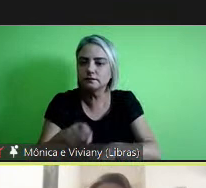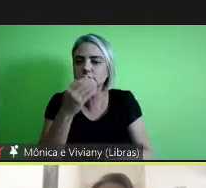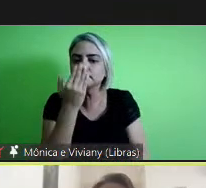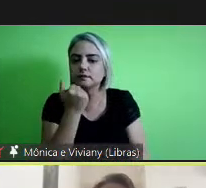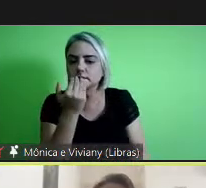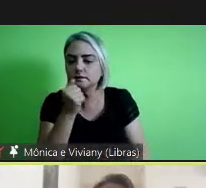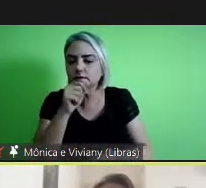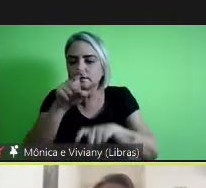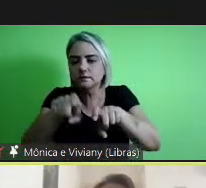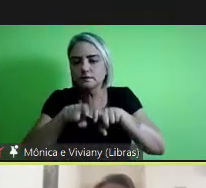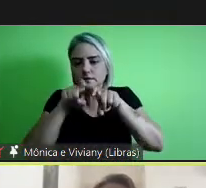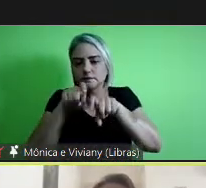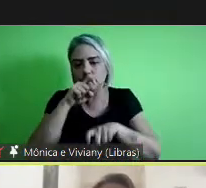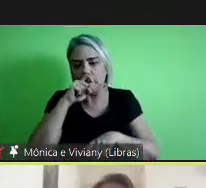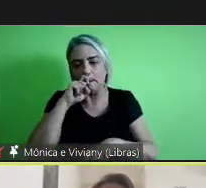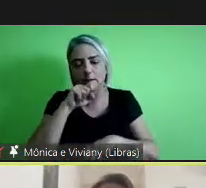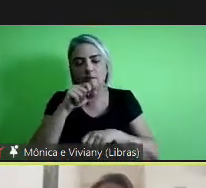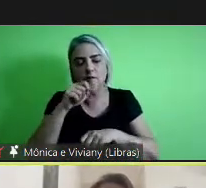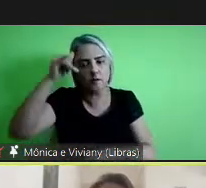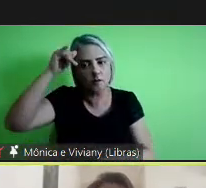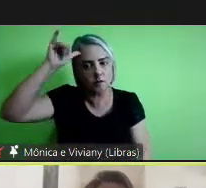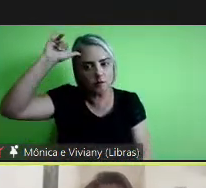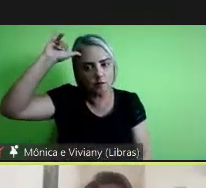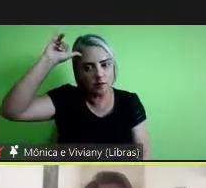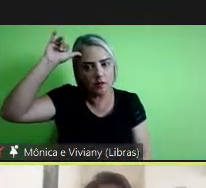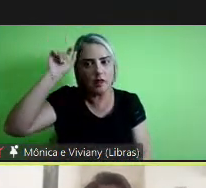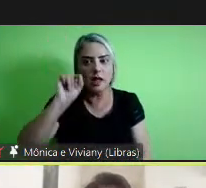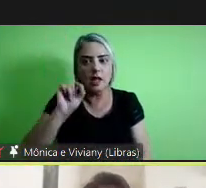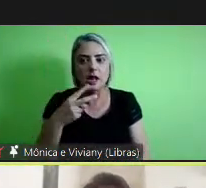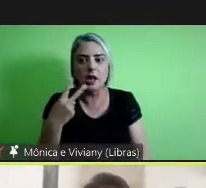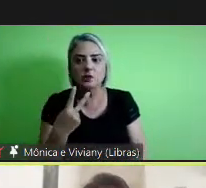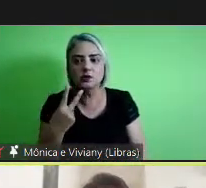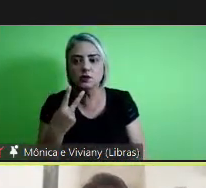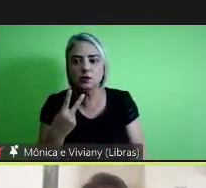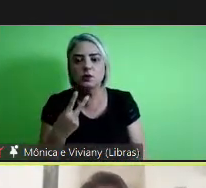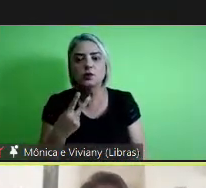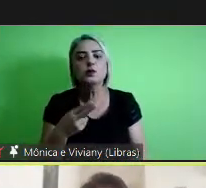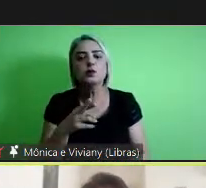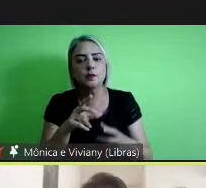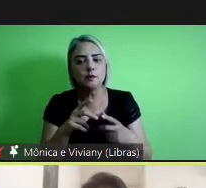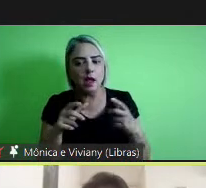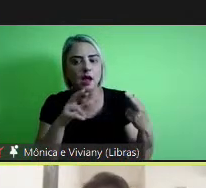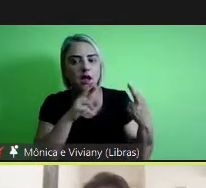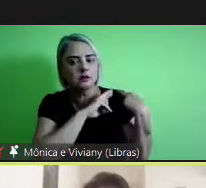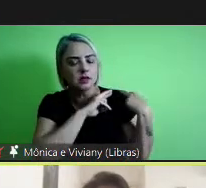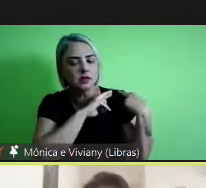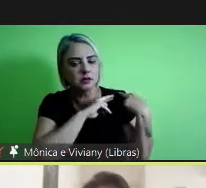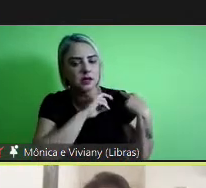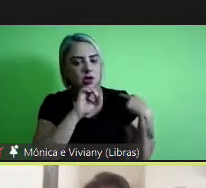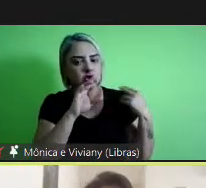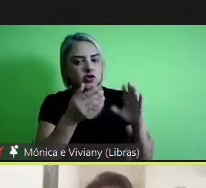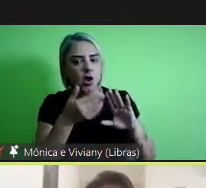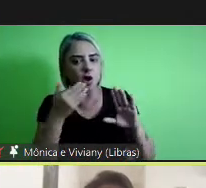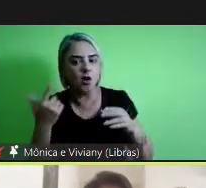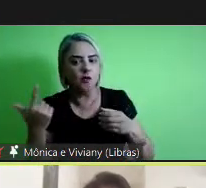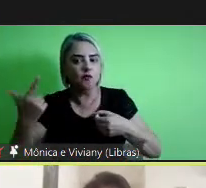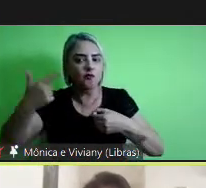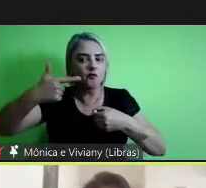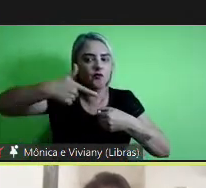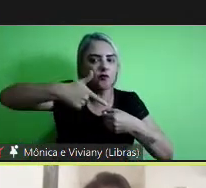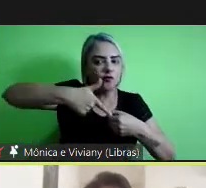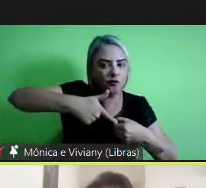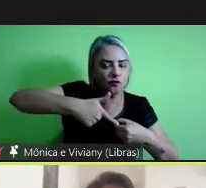because the agricultural system of producing food is the second largest emitter